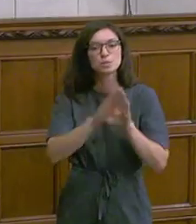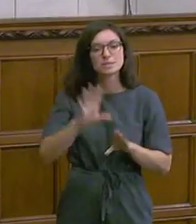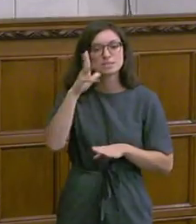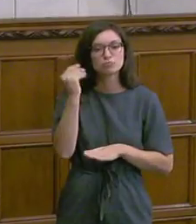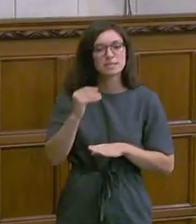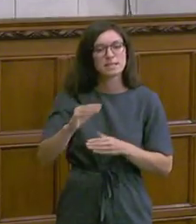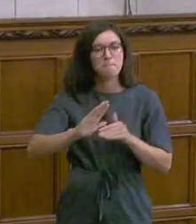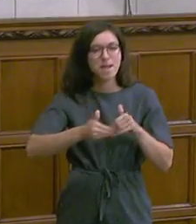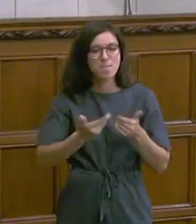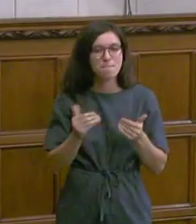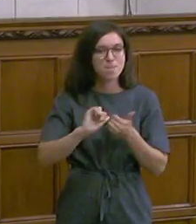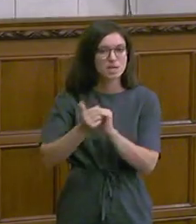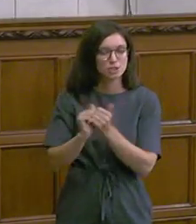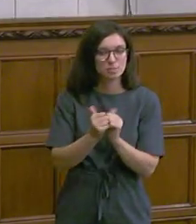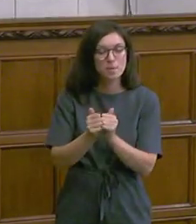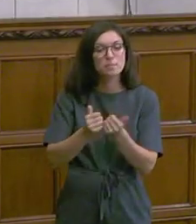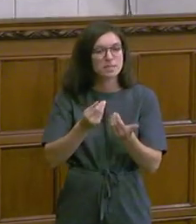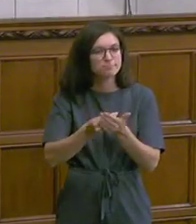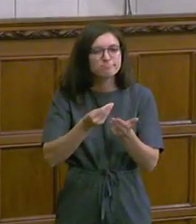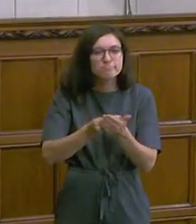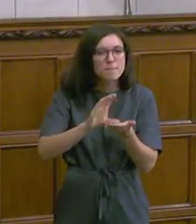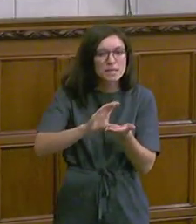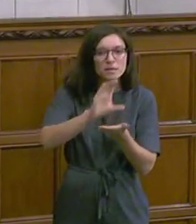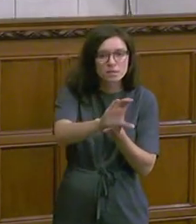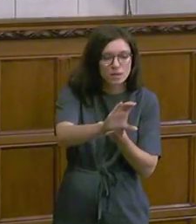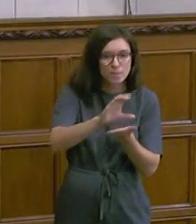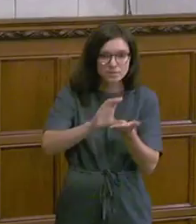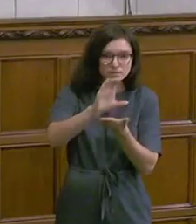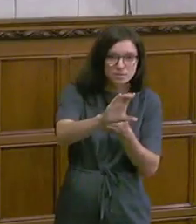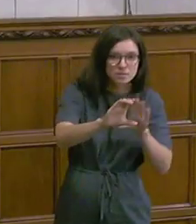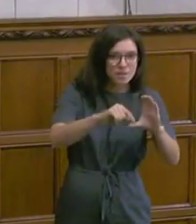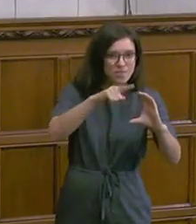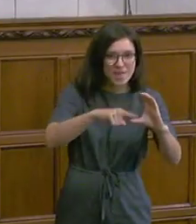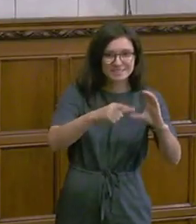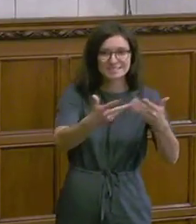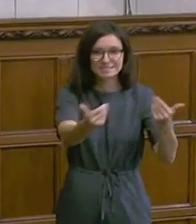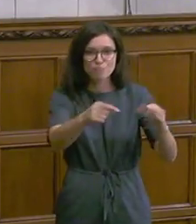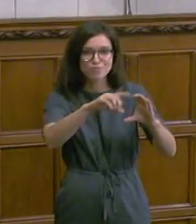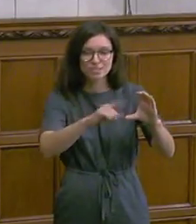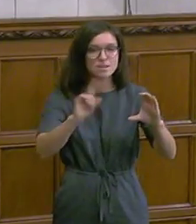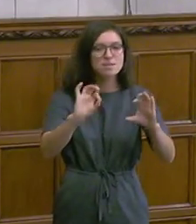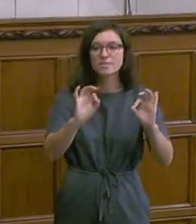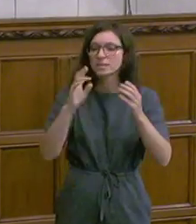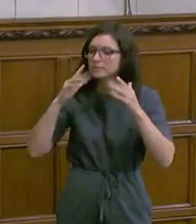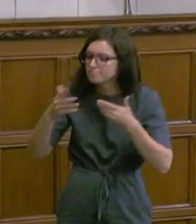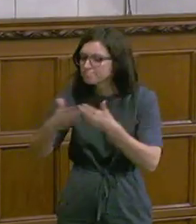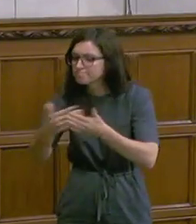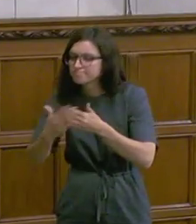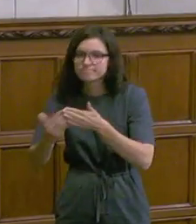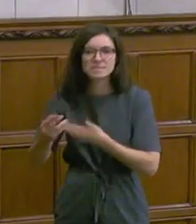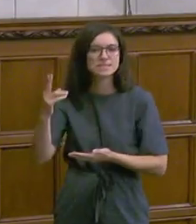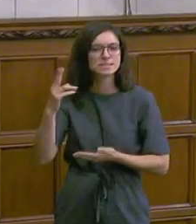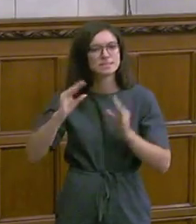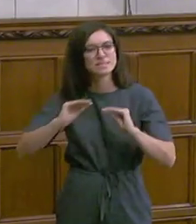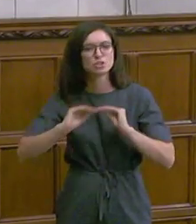Partnership and other bodies, but this money does not address the falling numbers of teachers of the deaf.